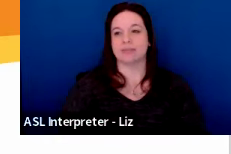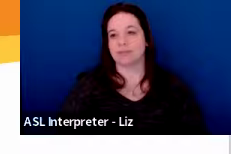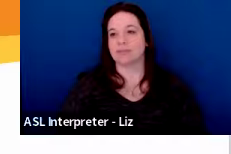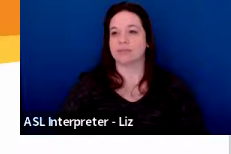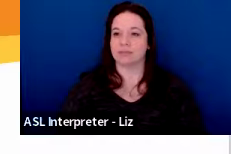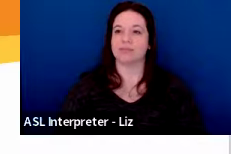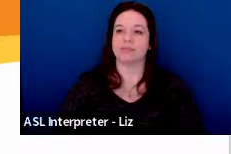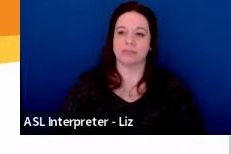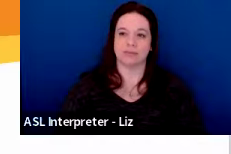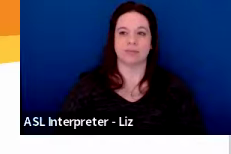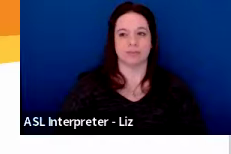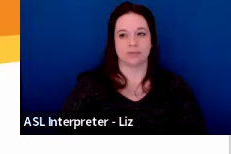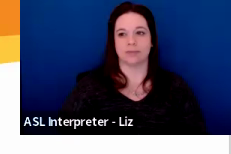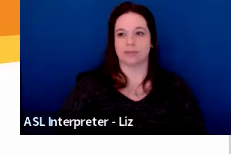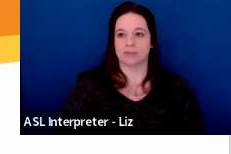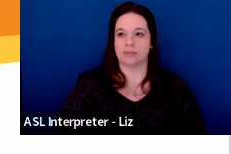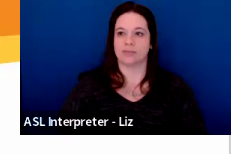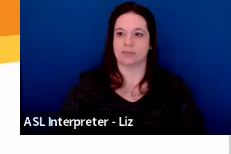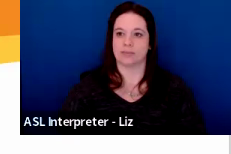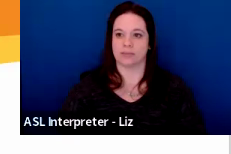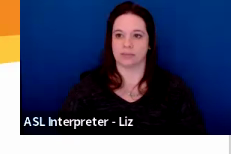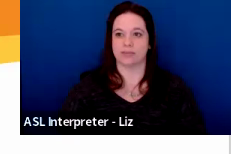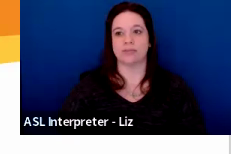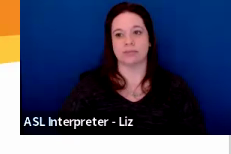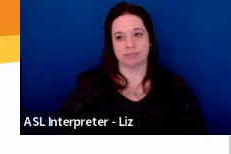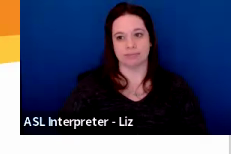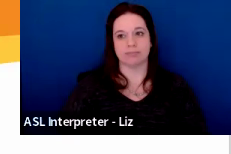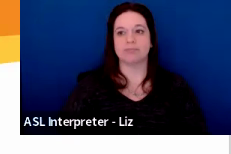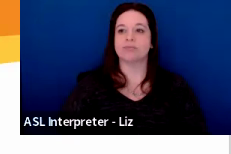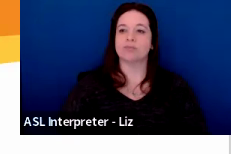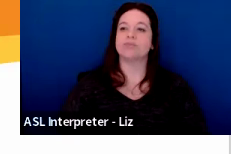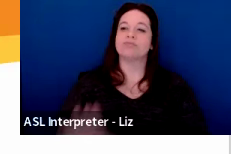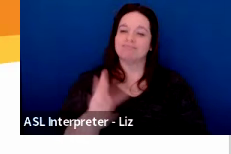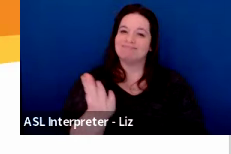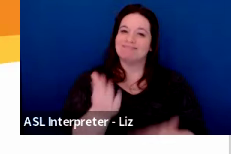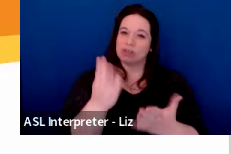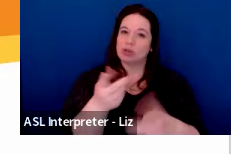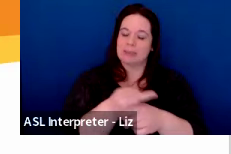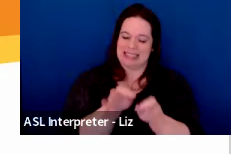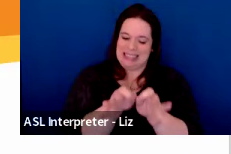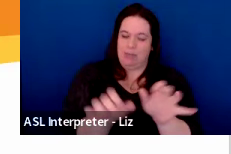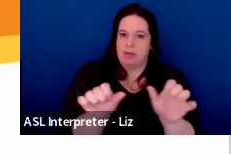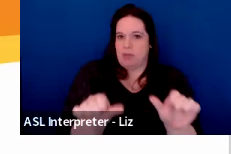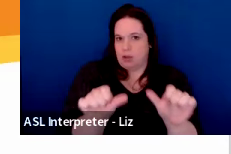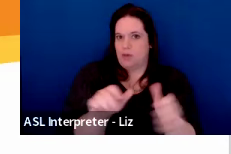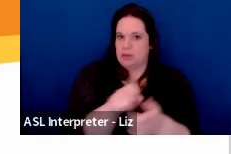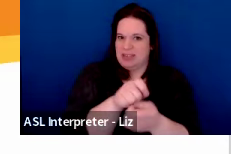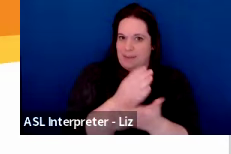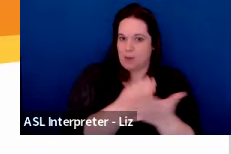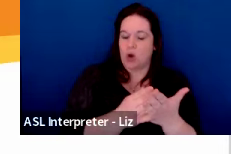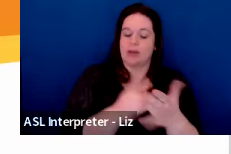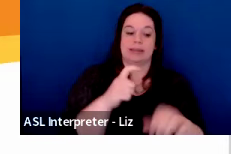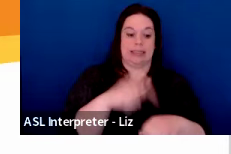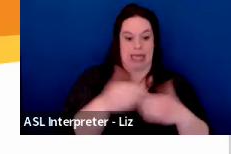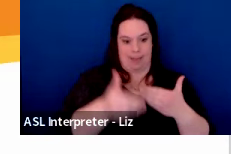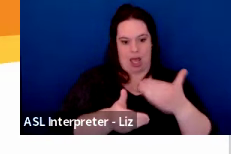keep it as simple as possible because other specific projects, the components like the timeline and the